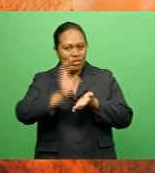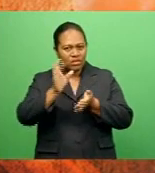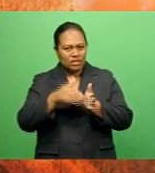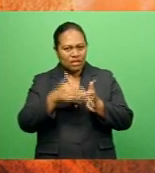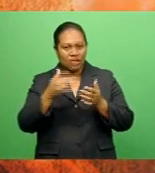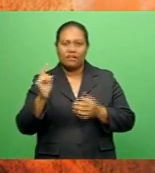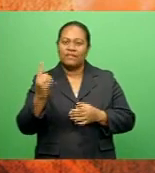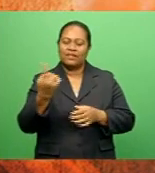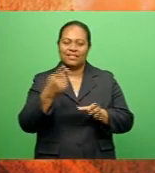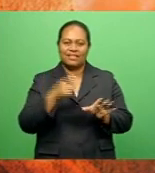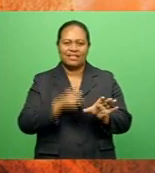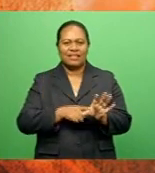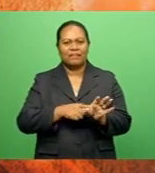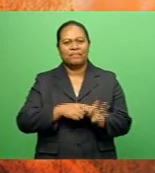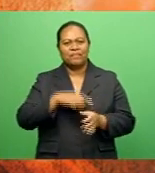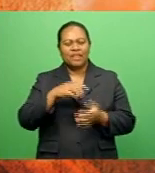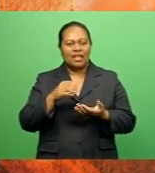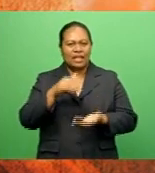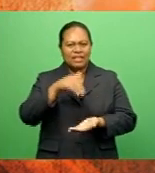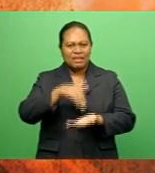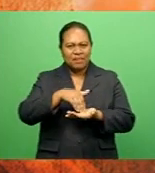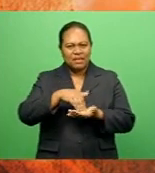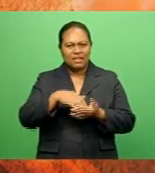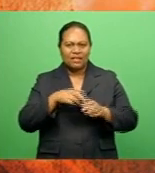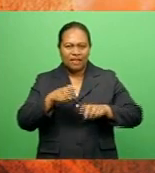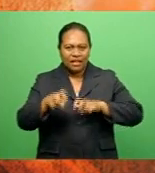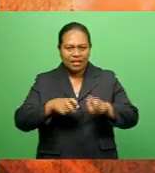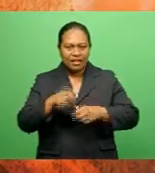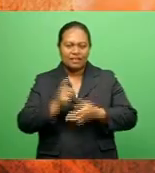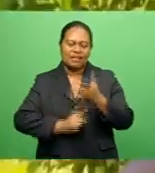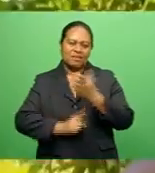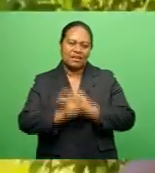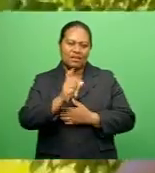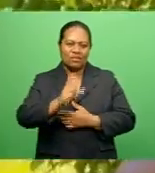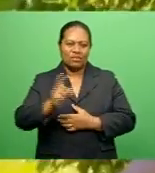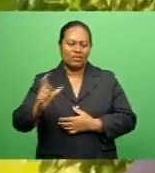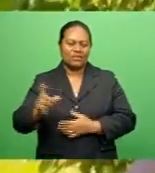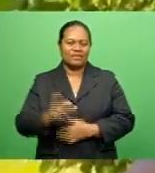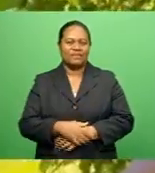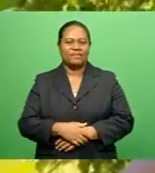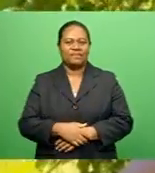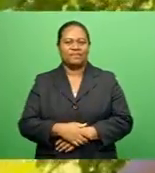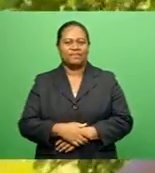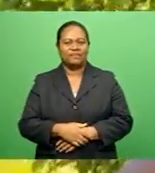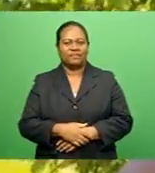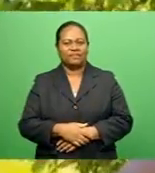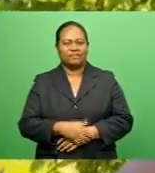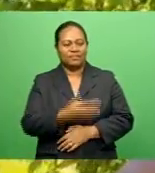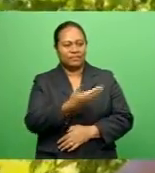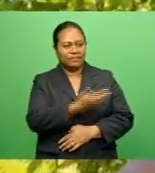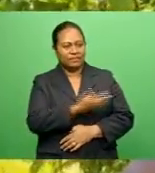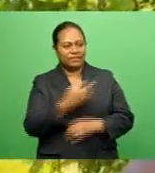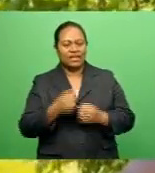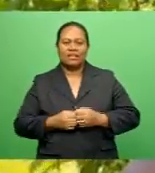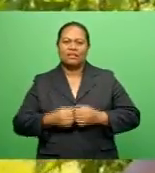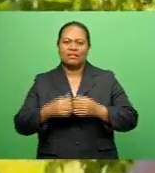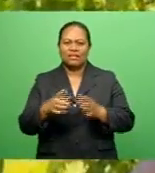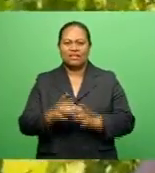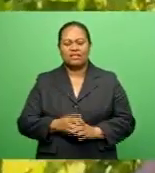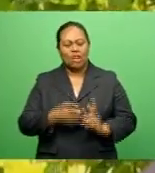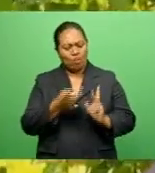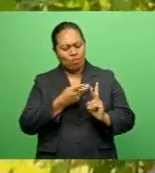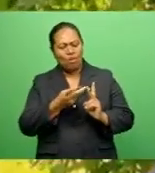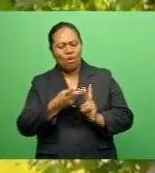a first-year intermediate athlete in the upcoming Fiji finals. The pain of losing not one but